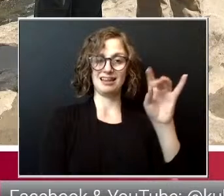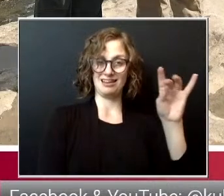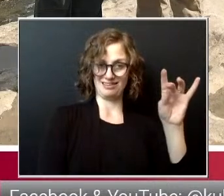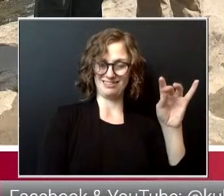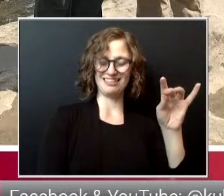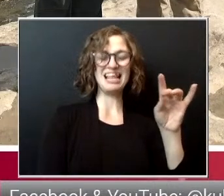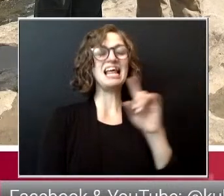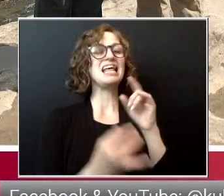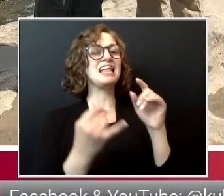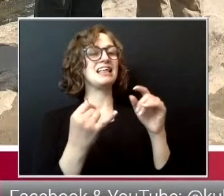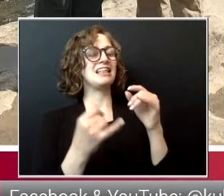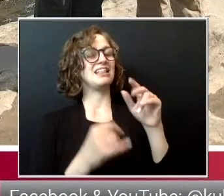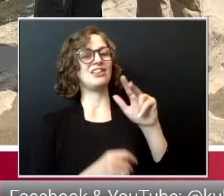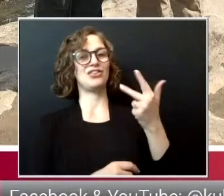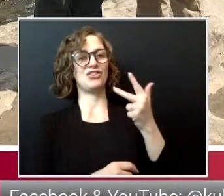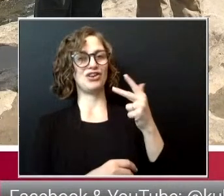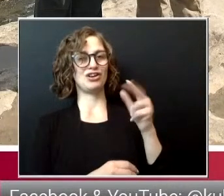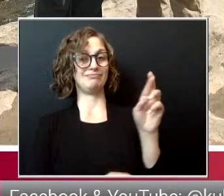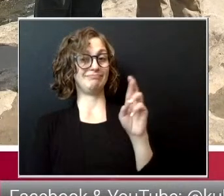and a plug for